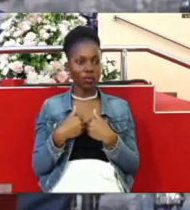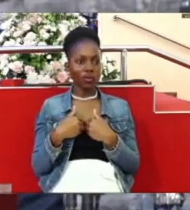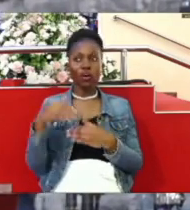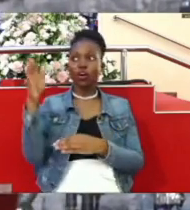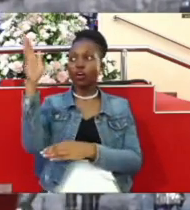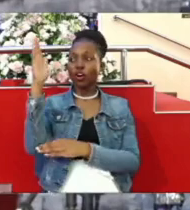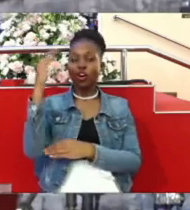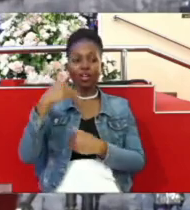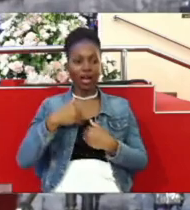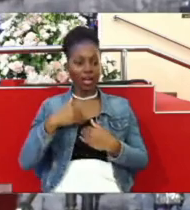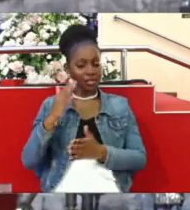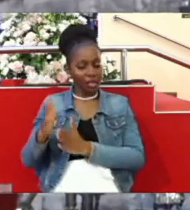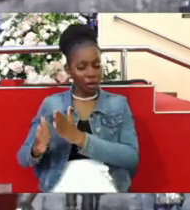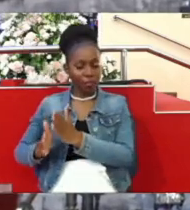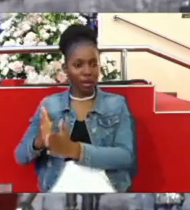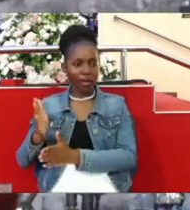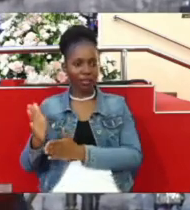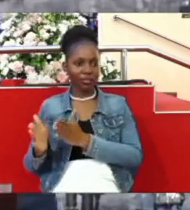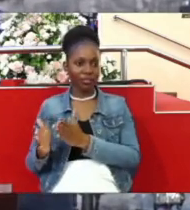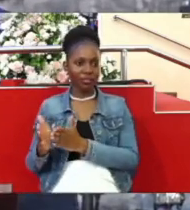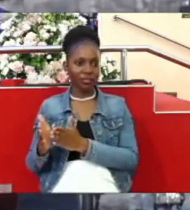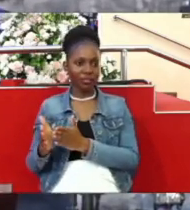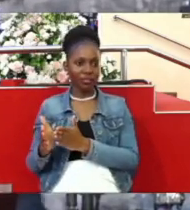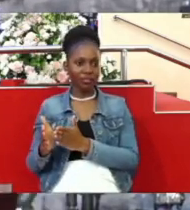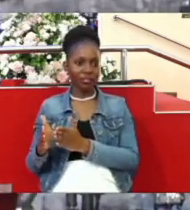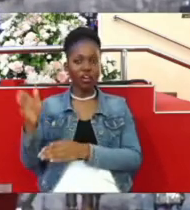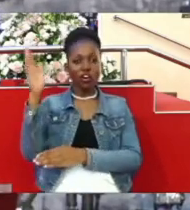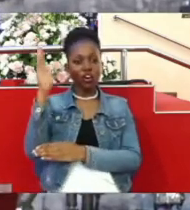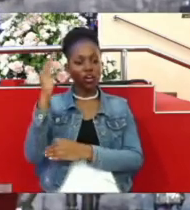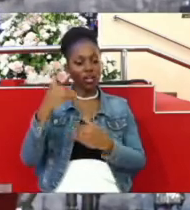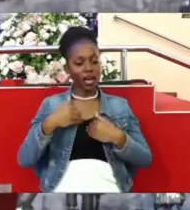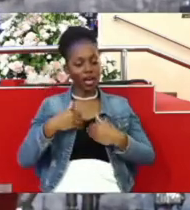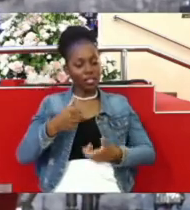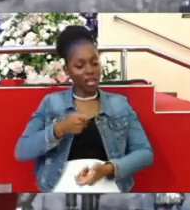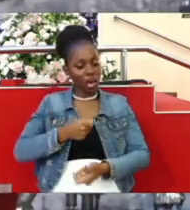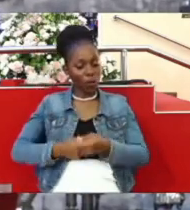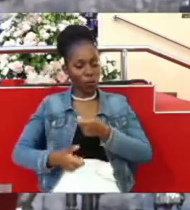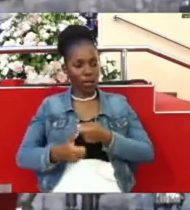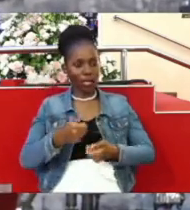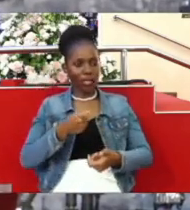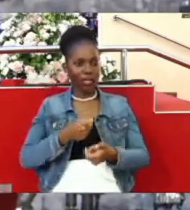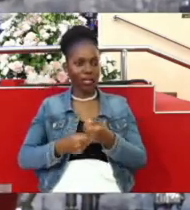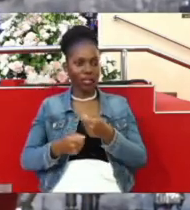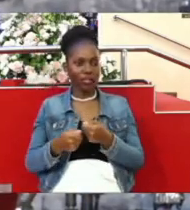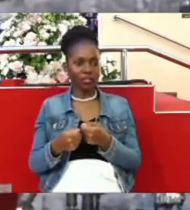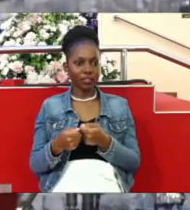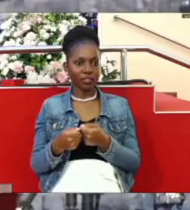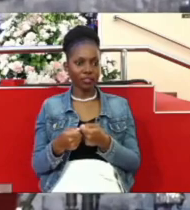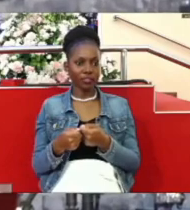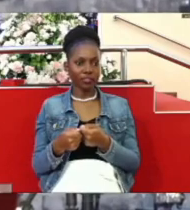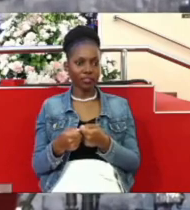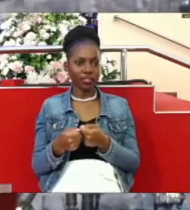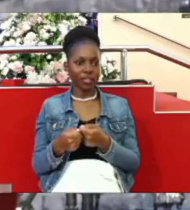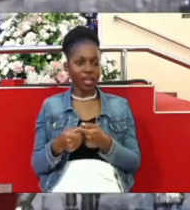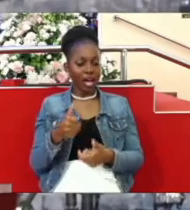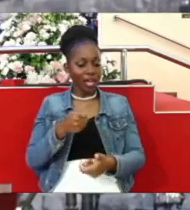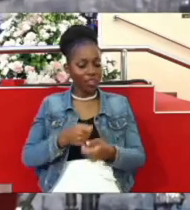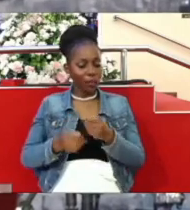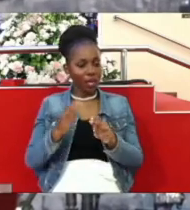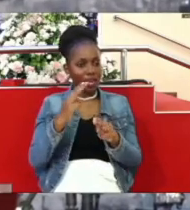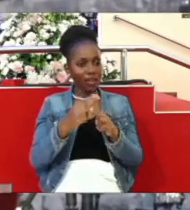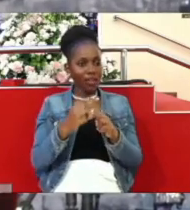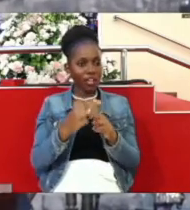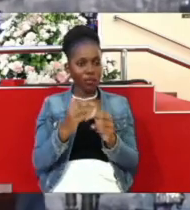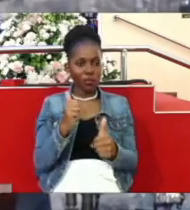kisima. There is a well besides you. Kuna kisima kiko hapo kando. And that well is called Bia Lahairoi. Kila